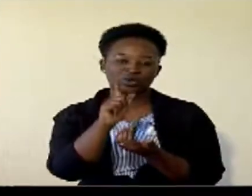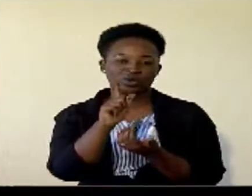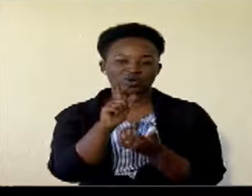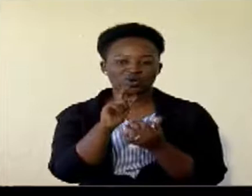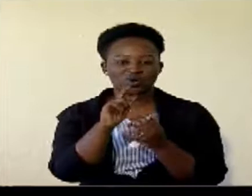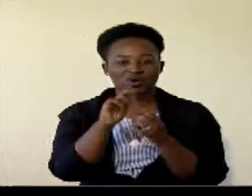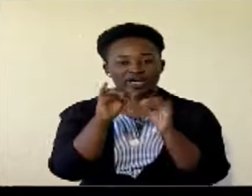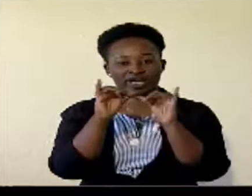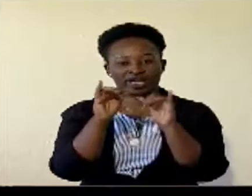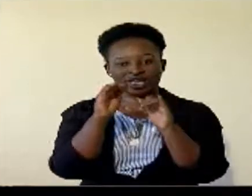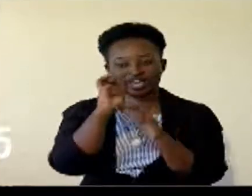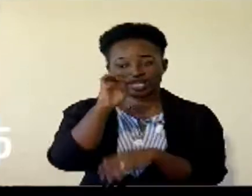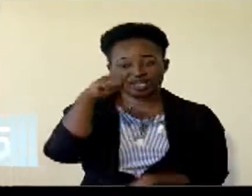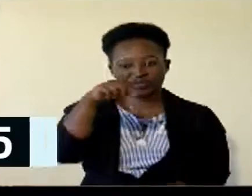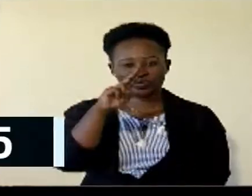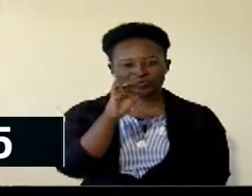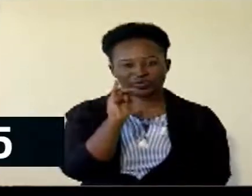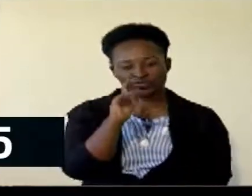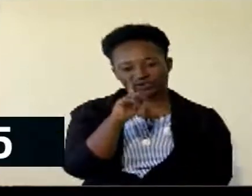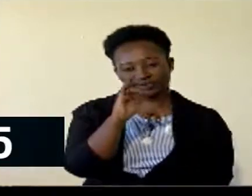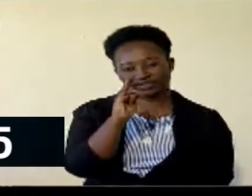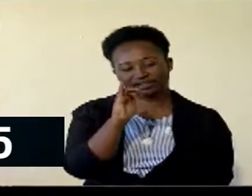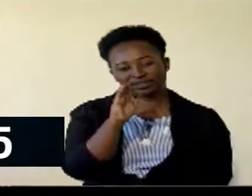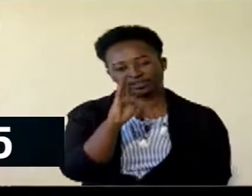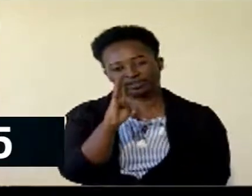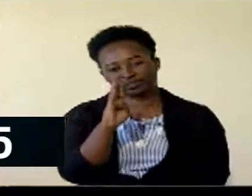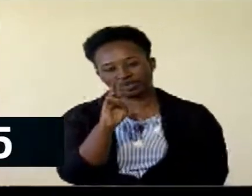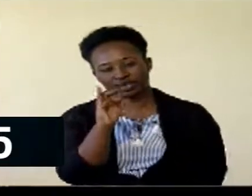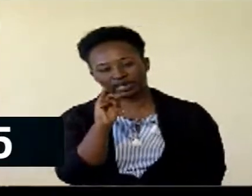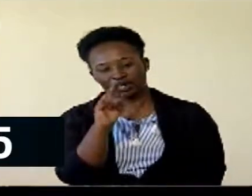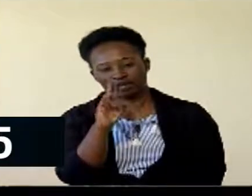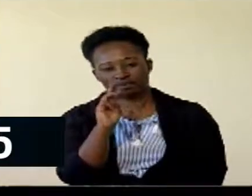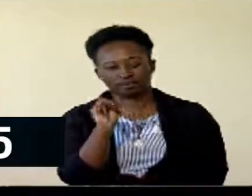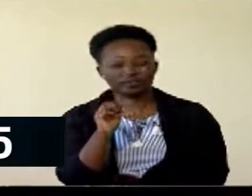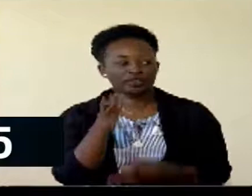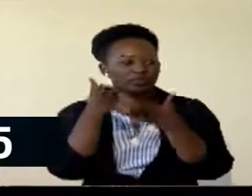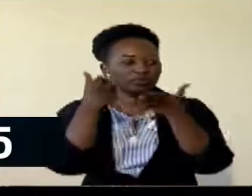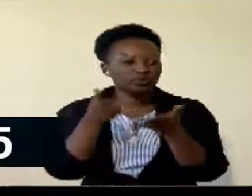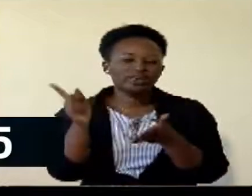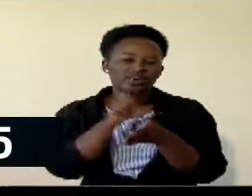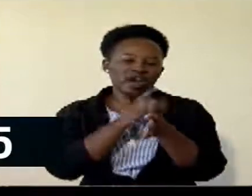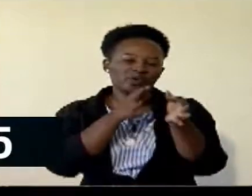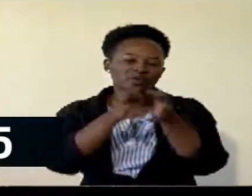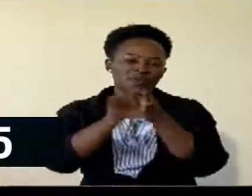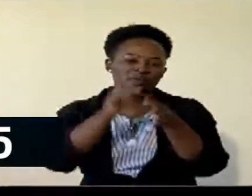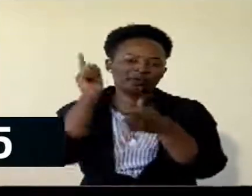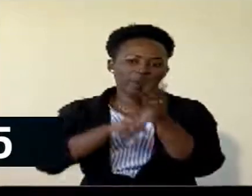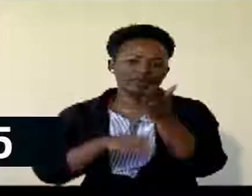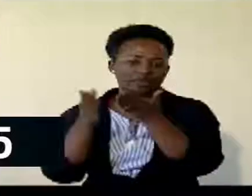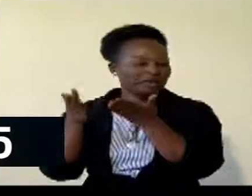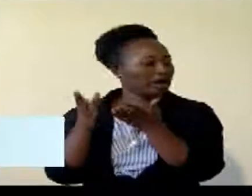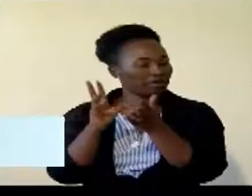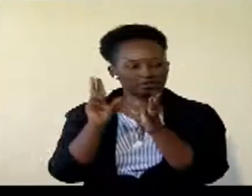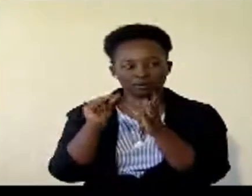physics students, neutral equilibrium. And today we are not going to explain what they are